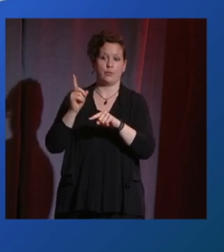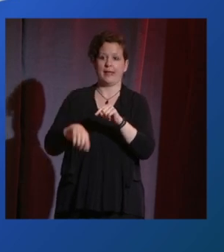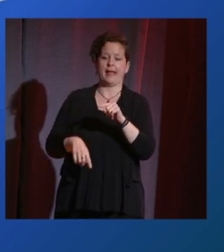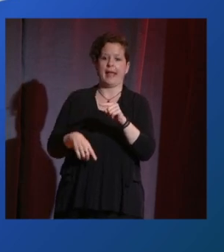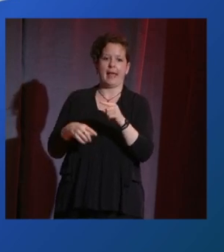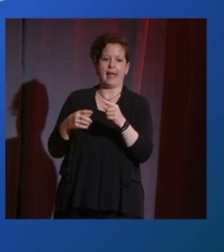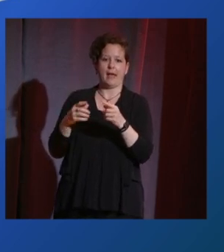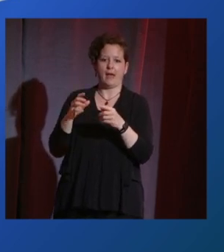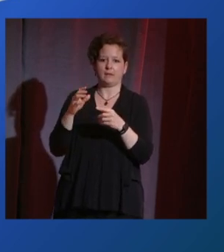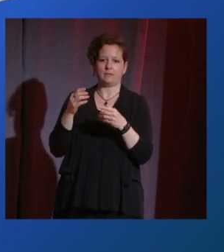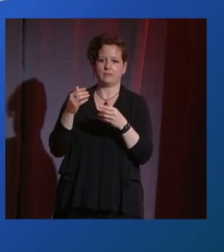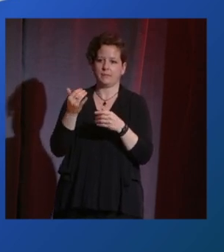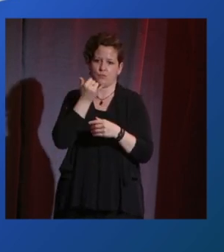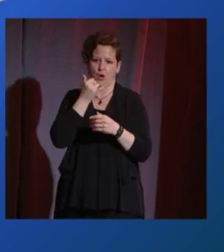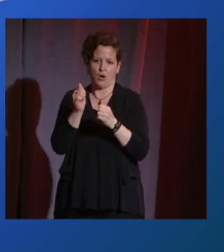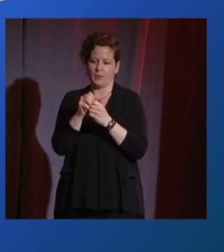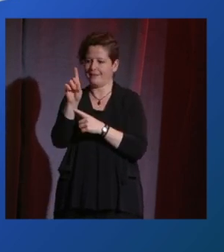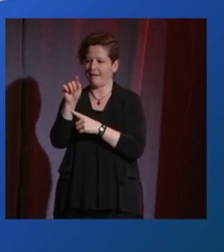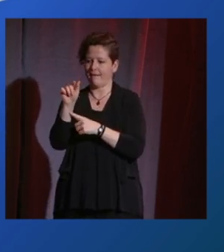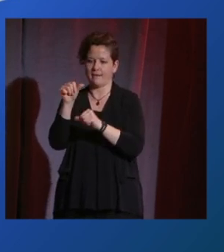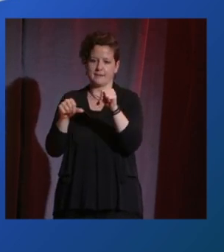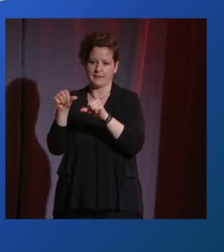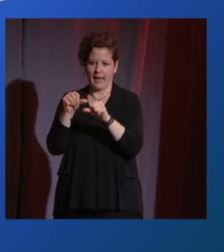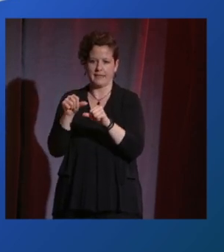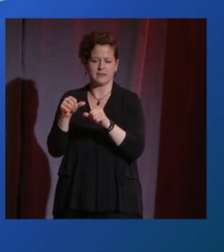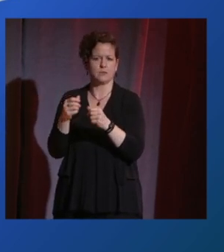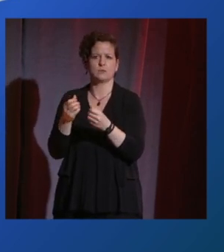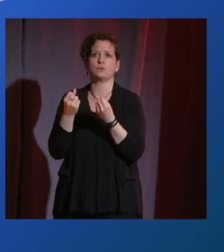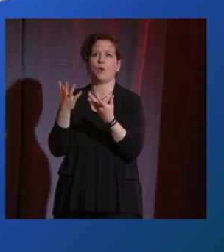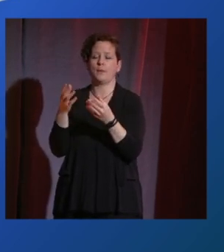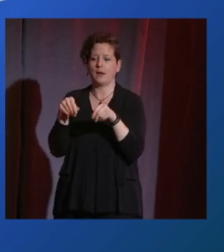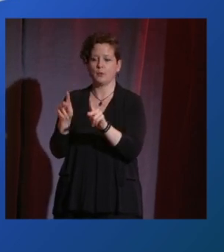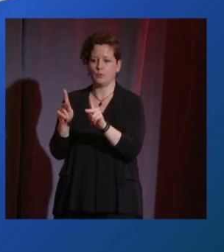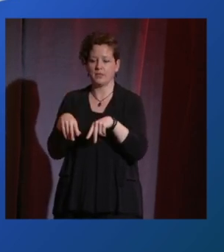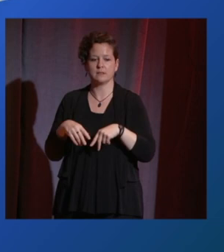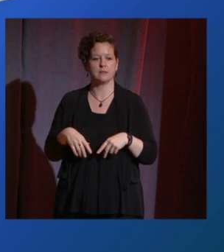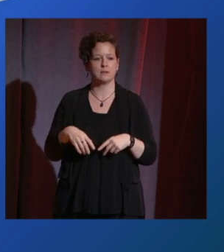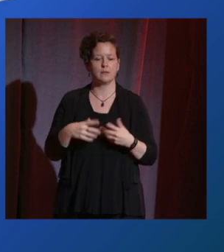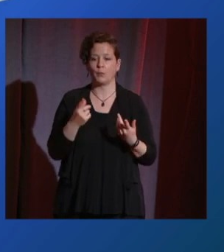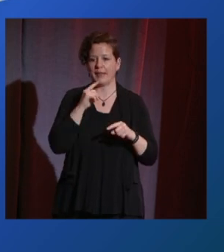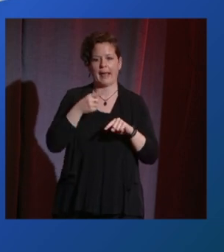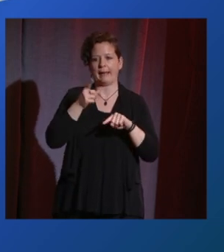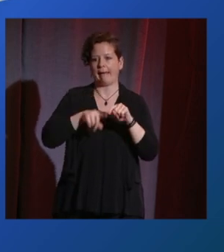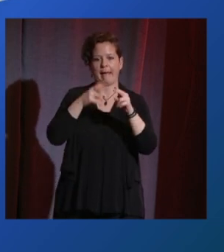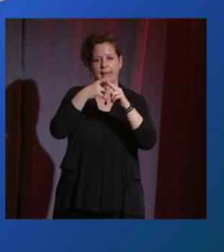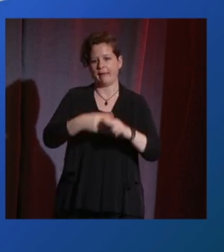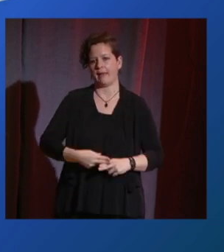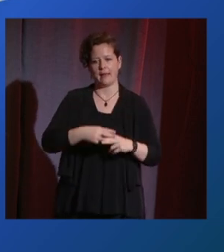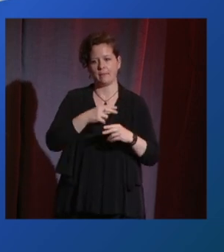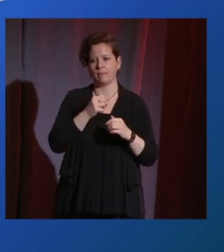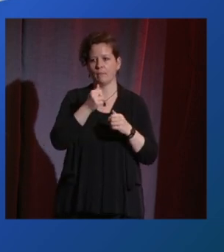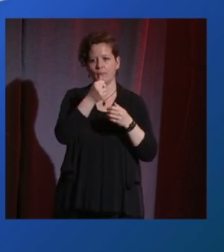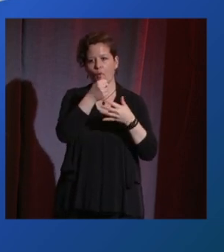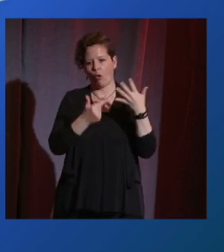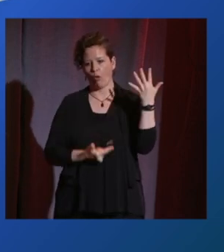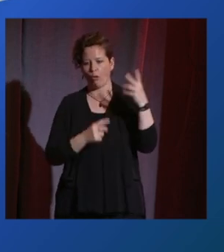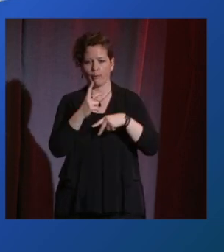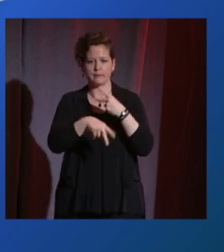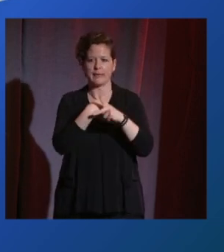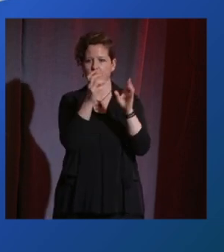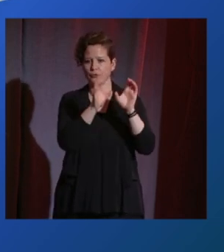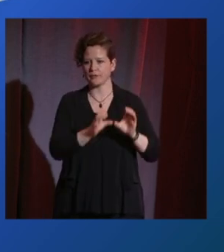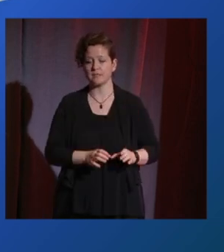that if you want wanting to enter into this field uh too numerous to name uh accordingly but I will say that even